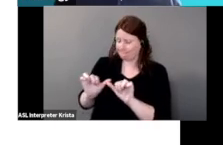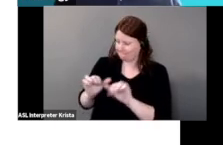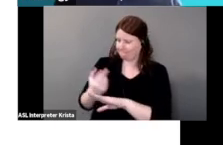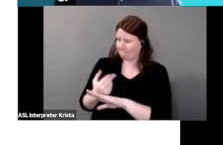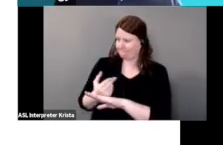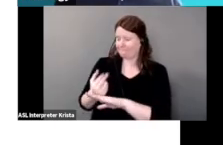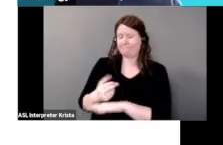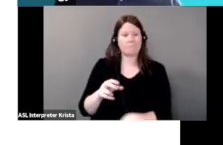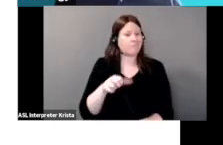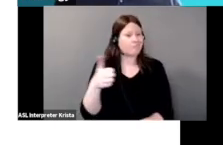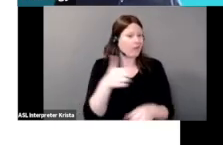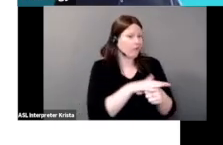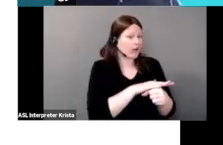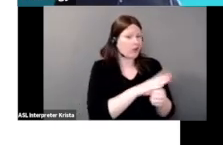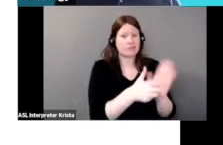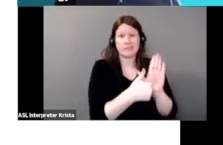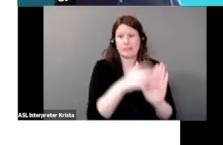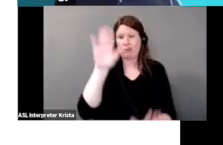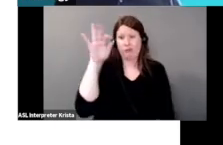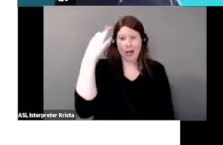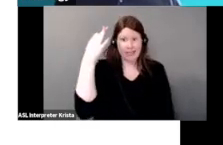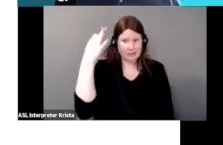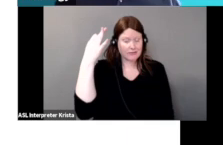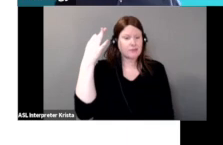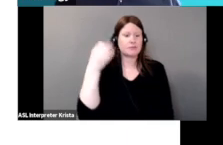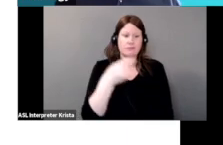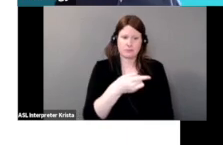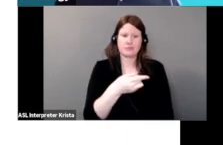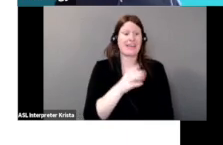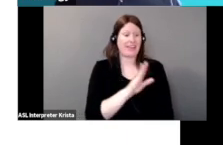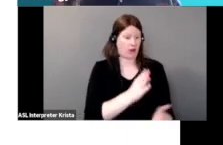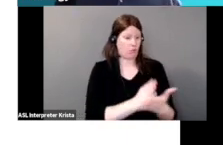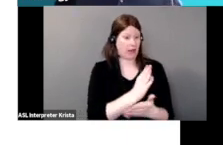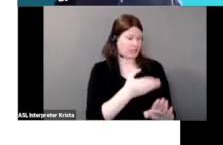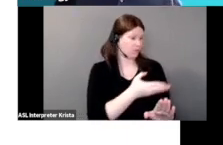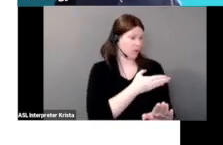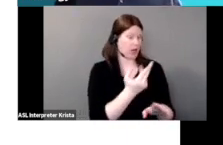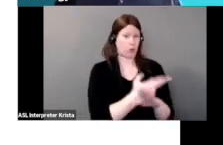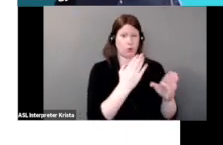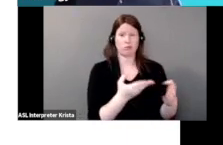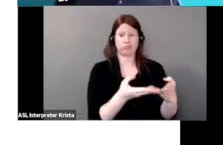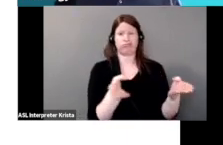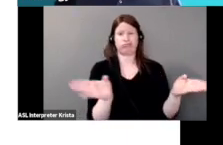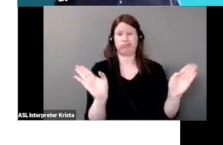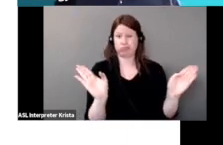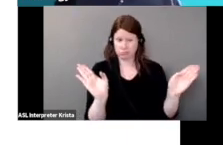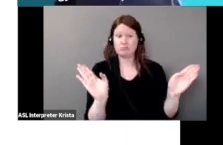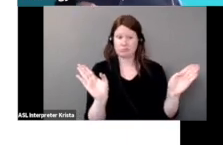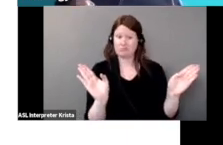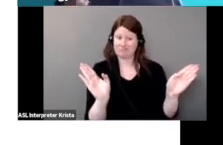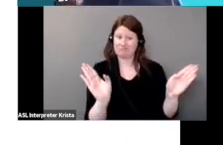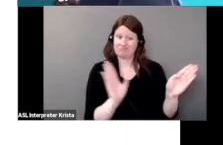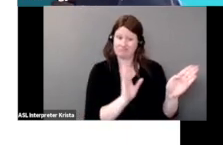notably France, I believe, has very broad prior user rights within their